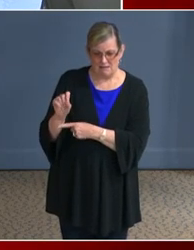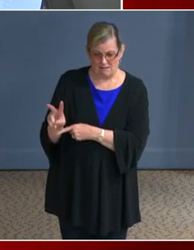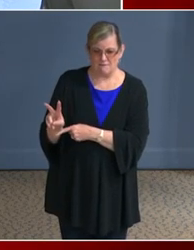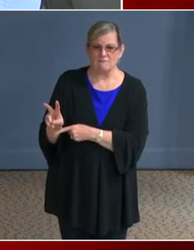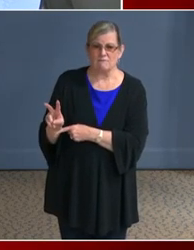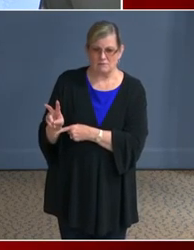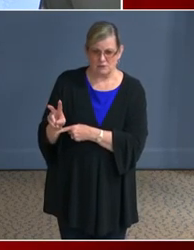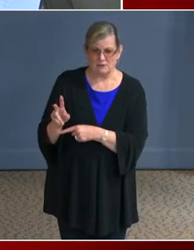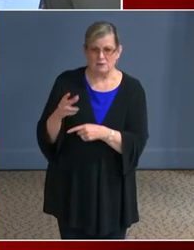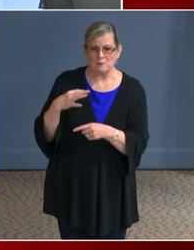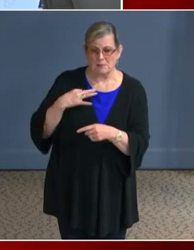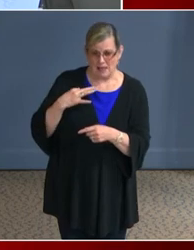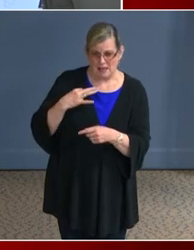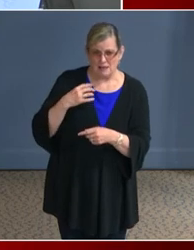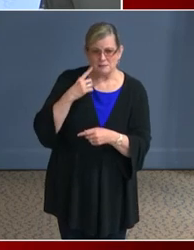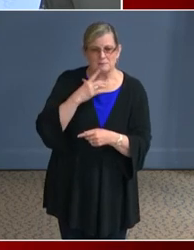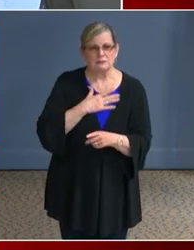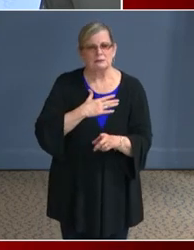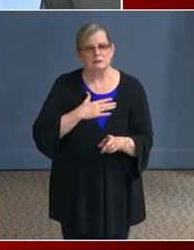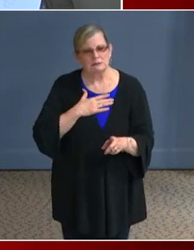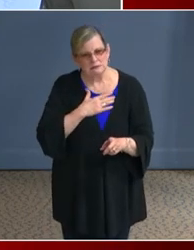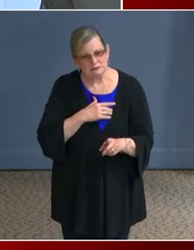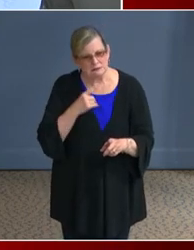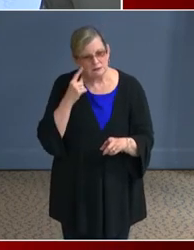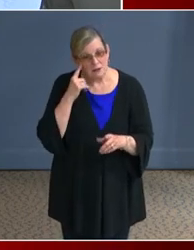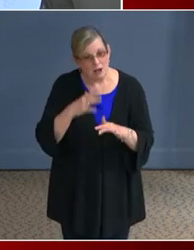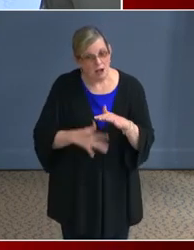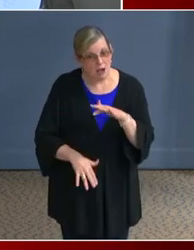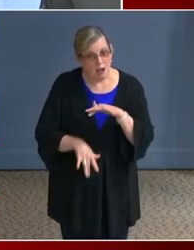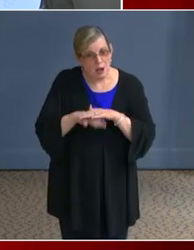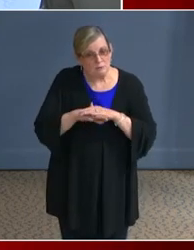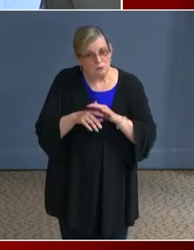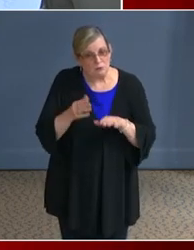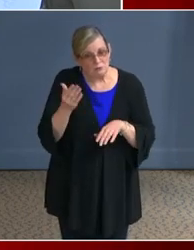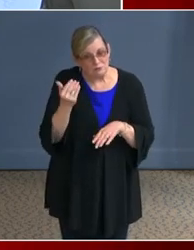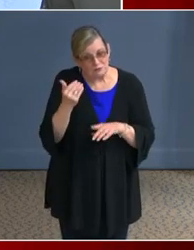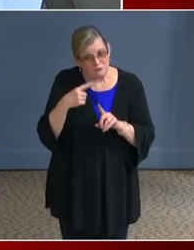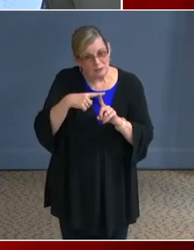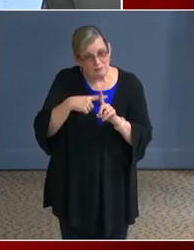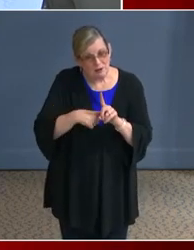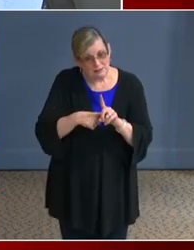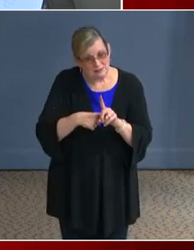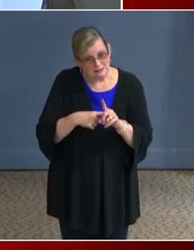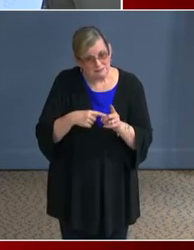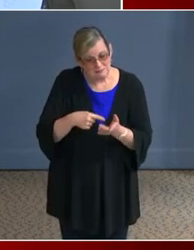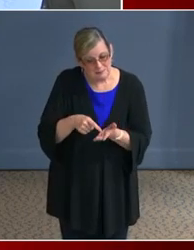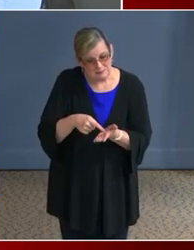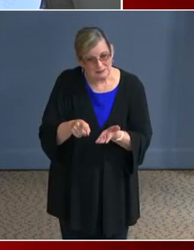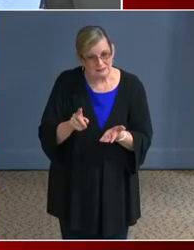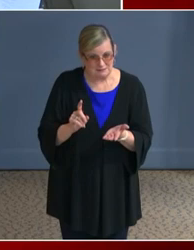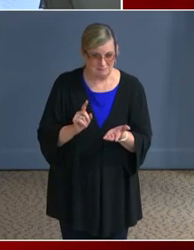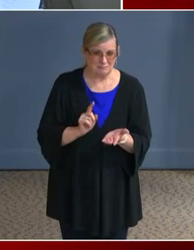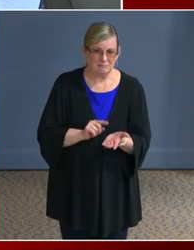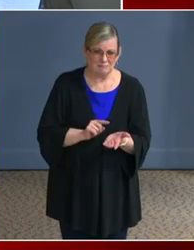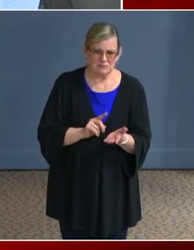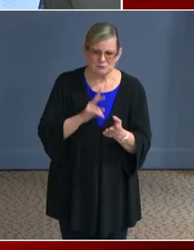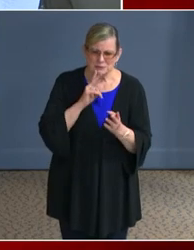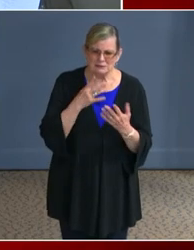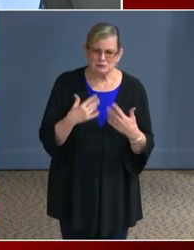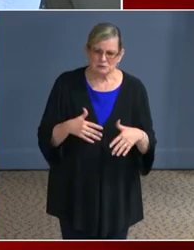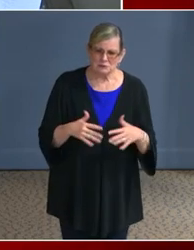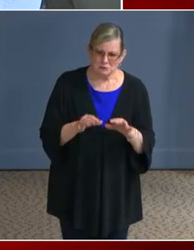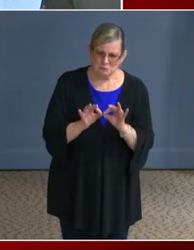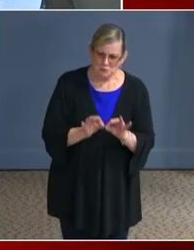stay.dc.gov to apply because they can get up to 15 months of their rent paid. And it's very important that they